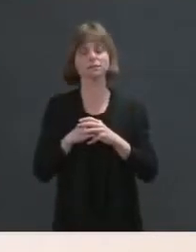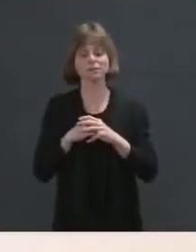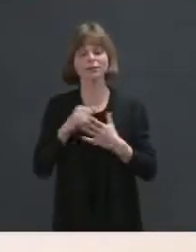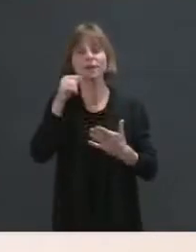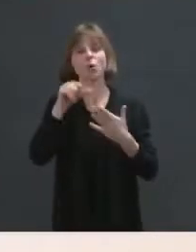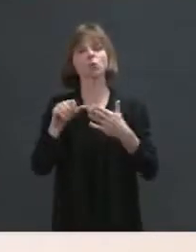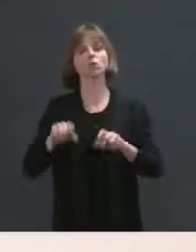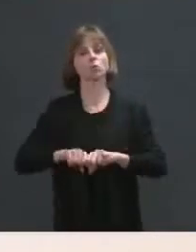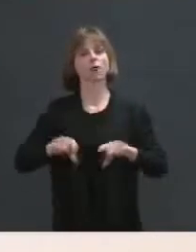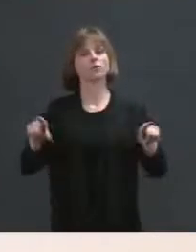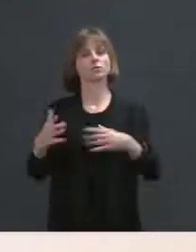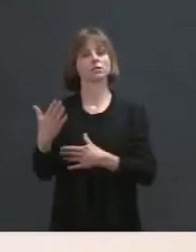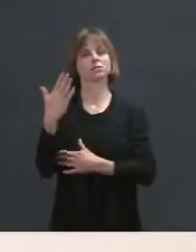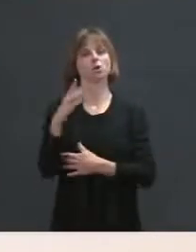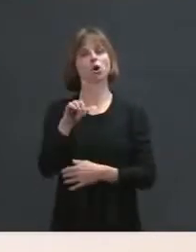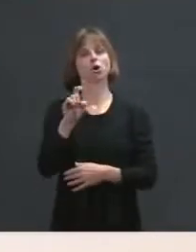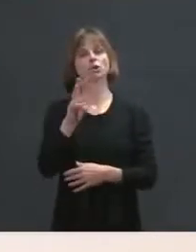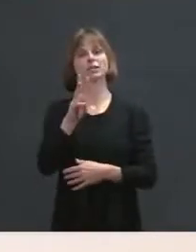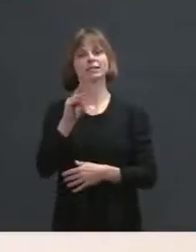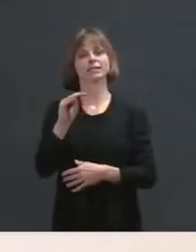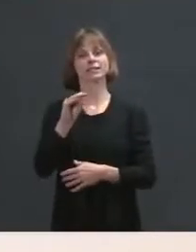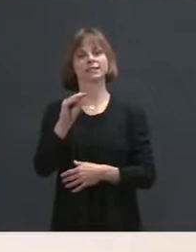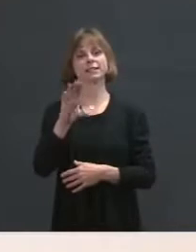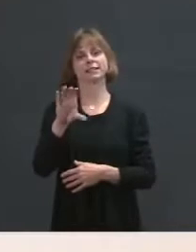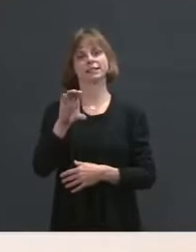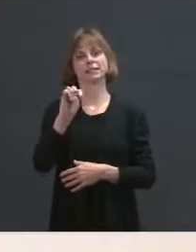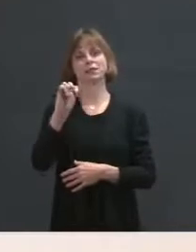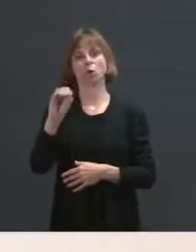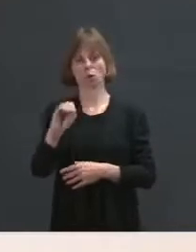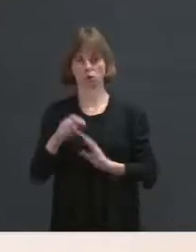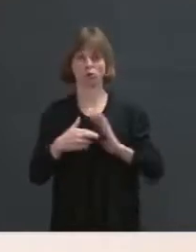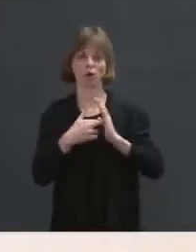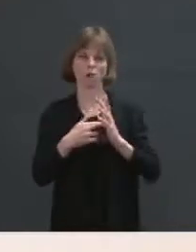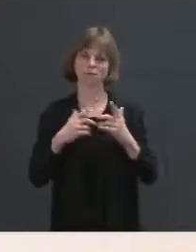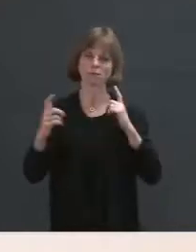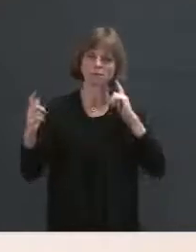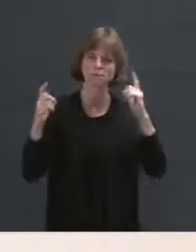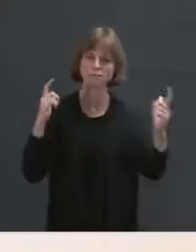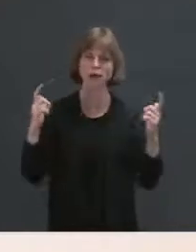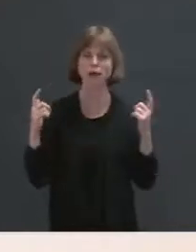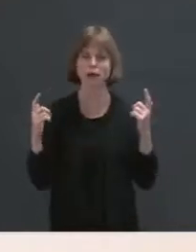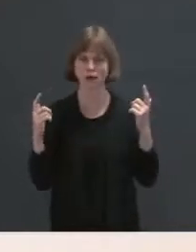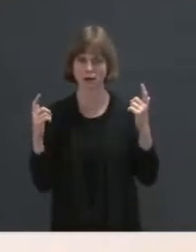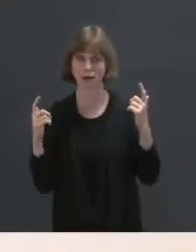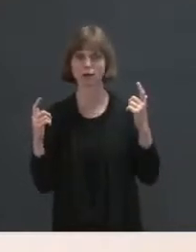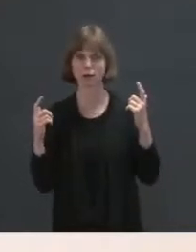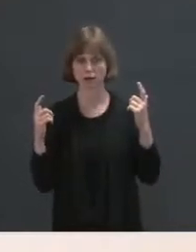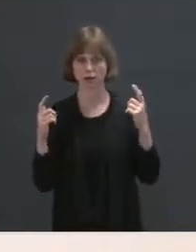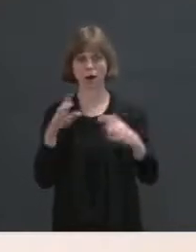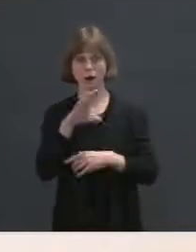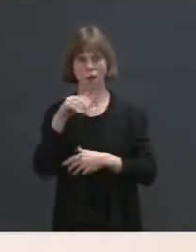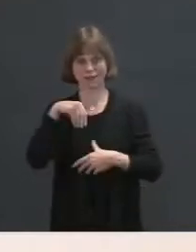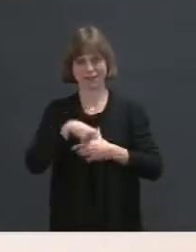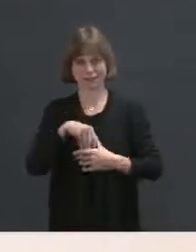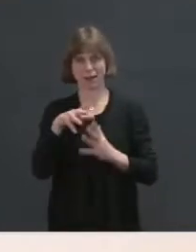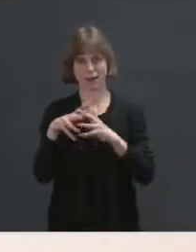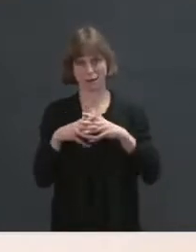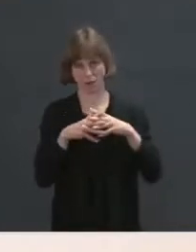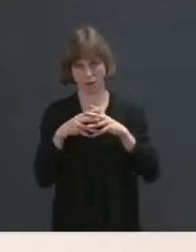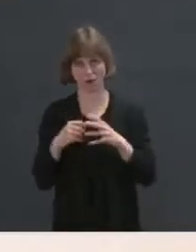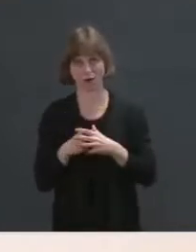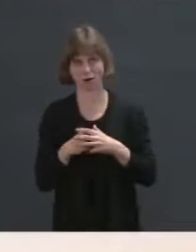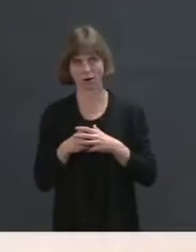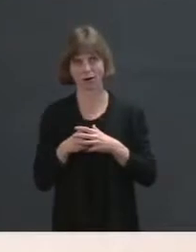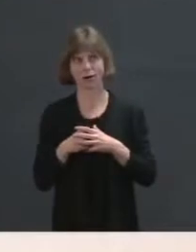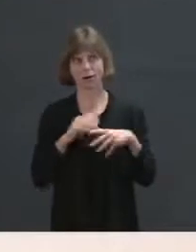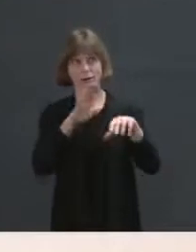over 160 CEOs representing some of America's biggest and most respected companies, calling on Congress